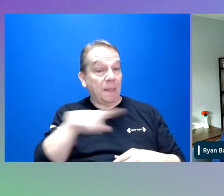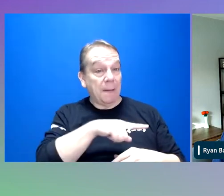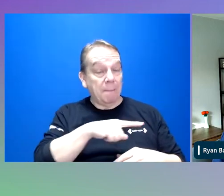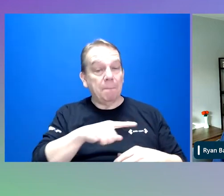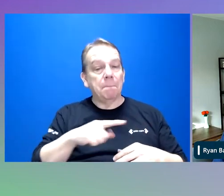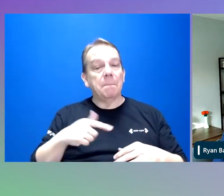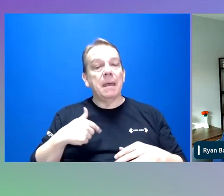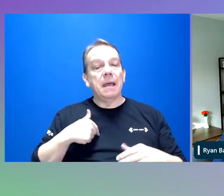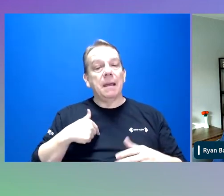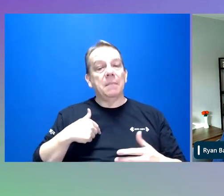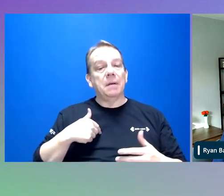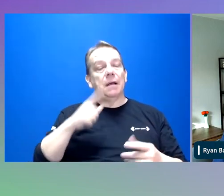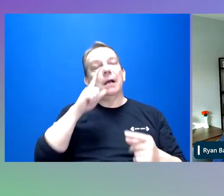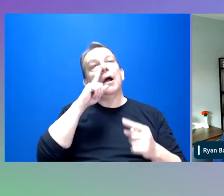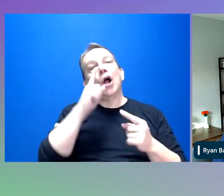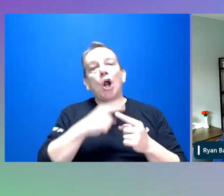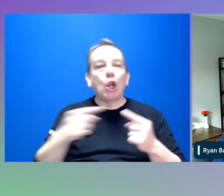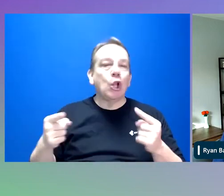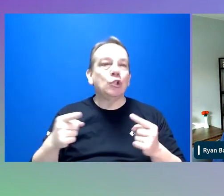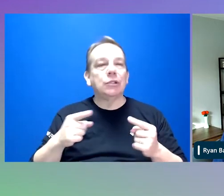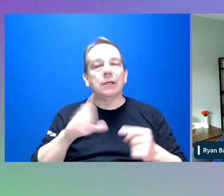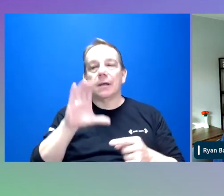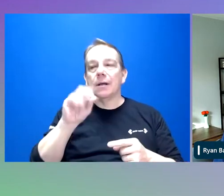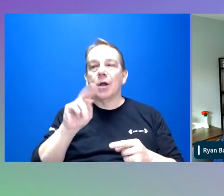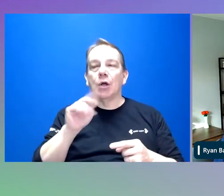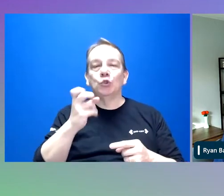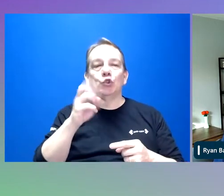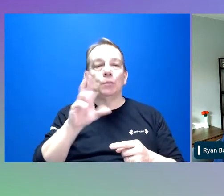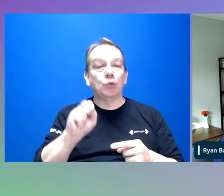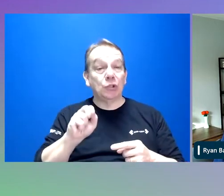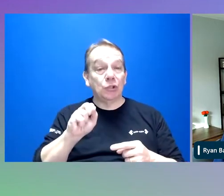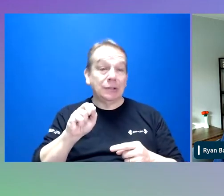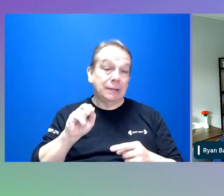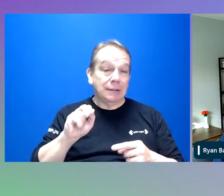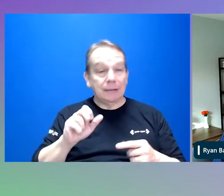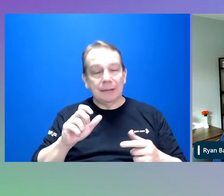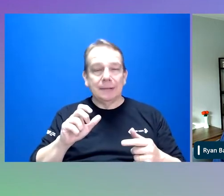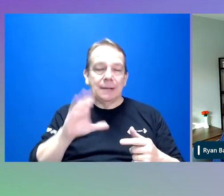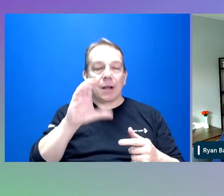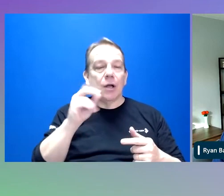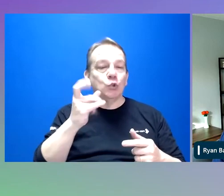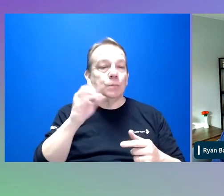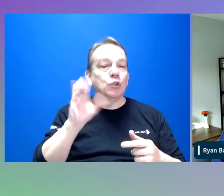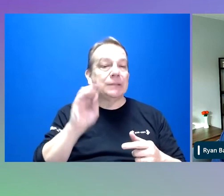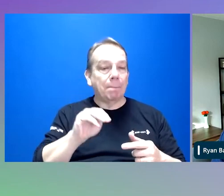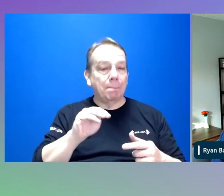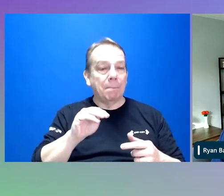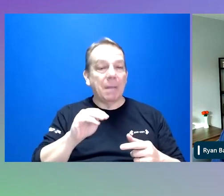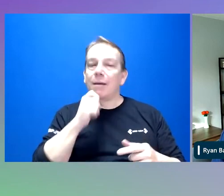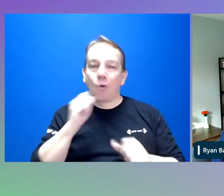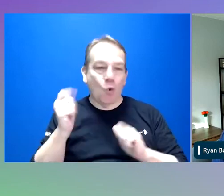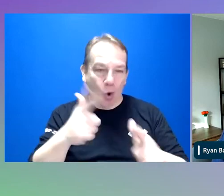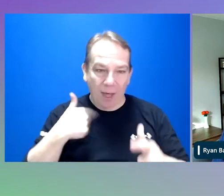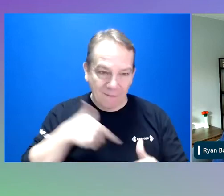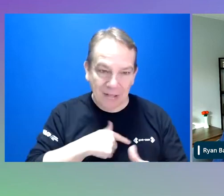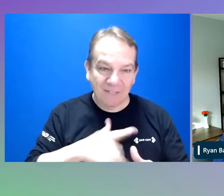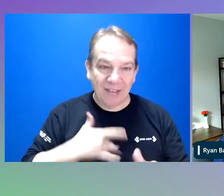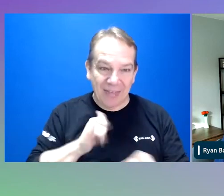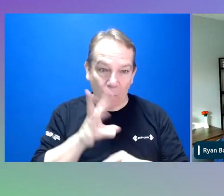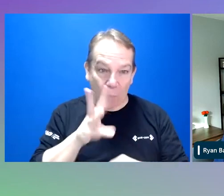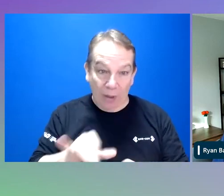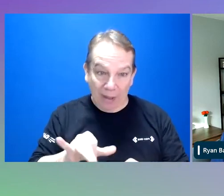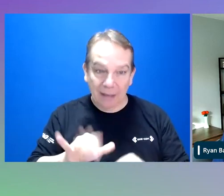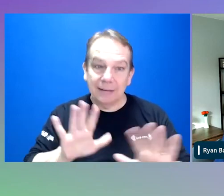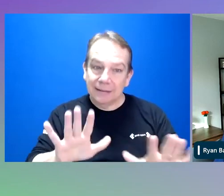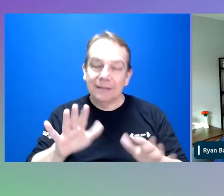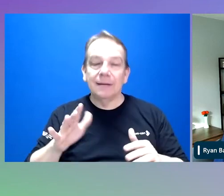of allergic to consumerism, not everyone is. And for me to make that decision for them that